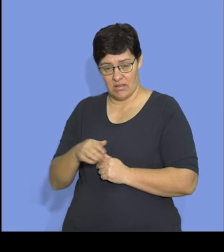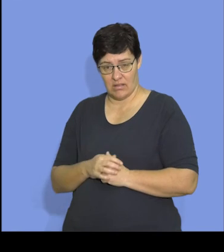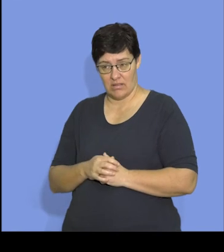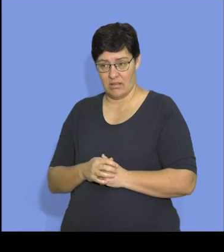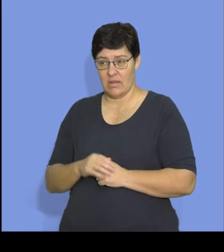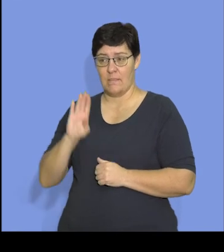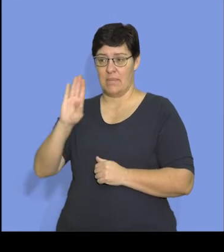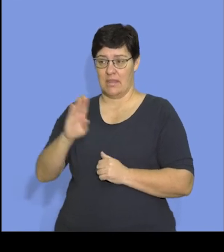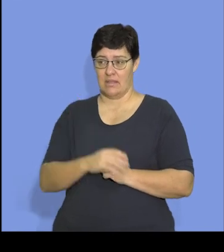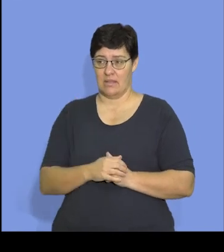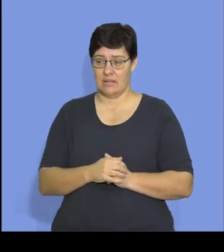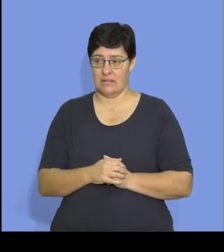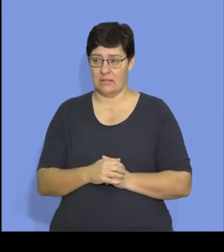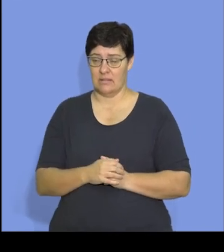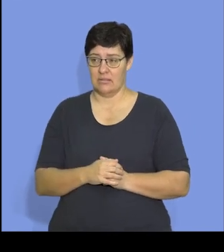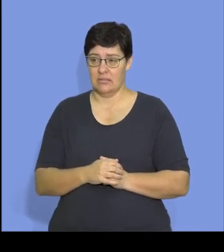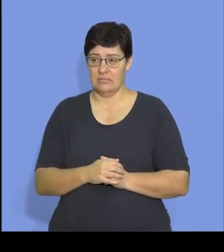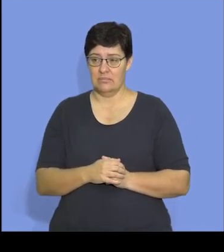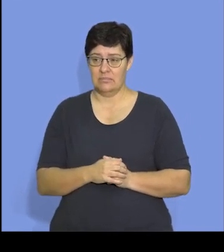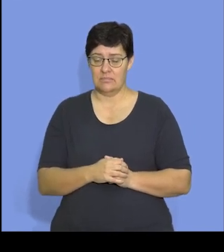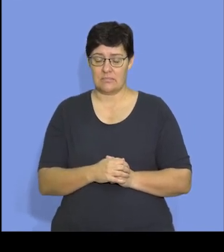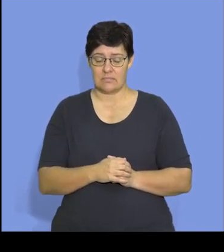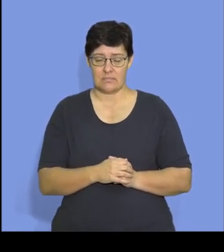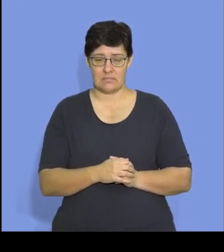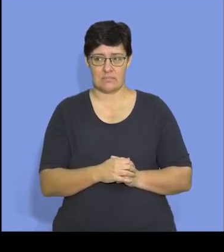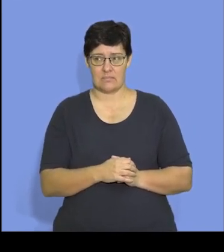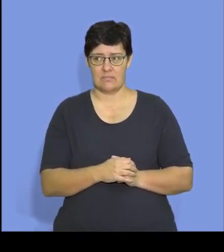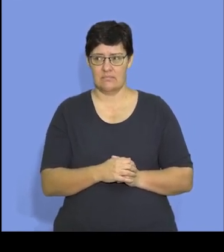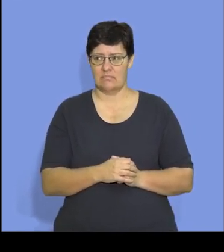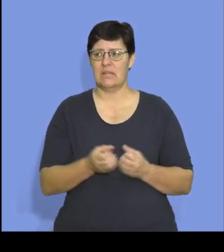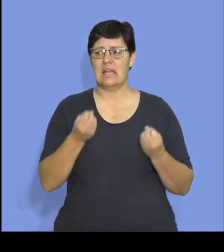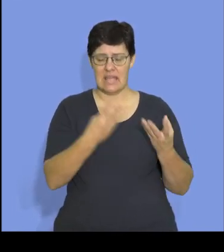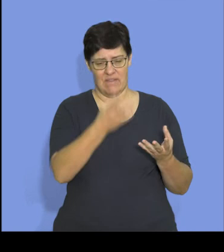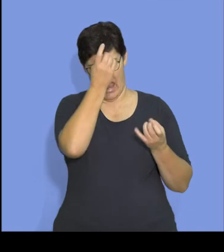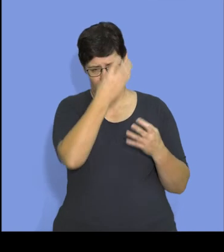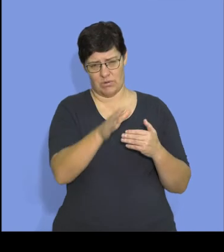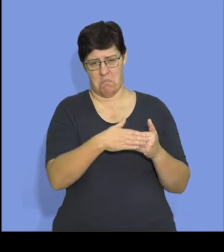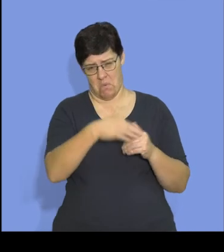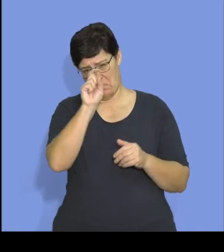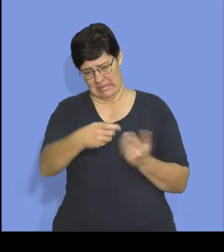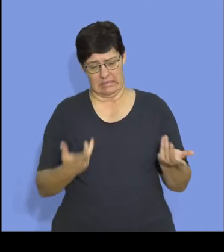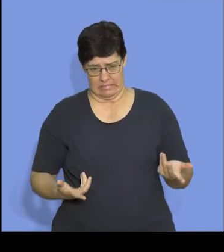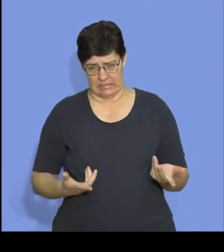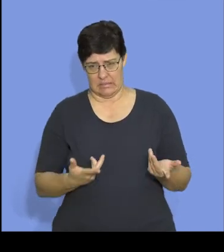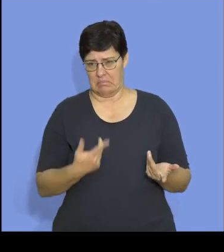B. Okay? Here, I really should have given you more information, because I